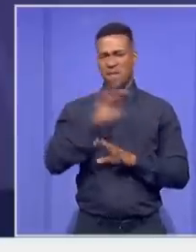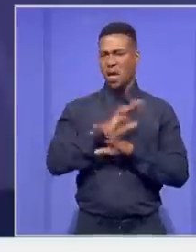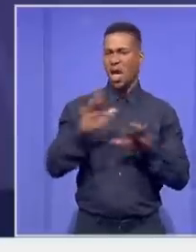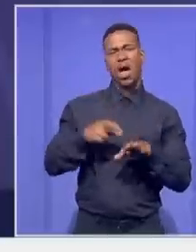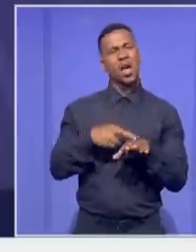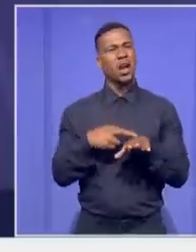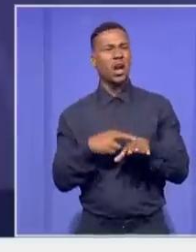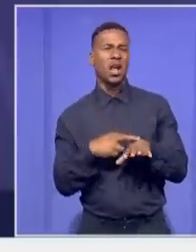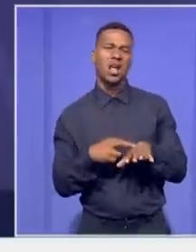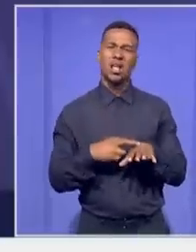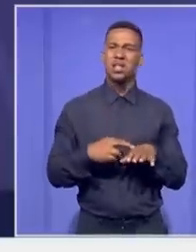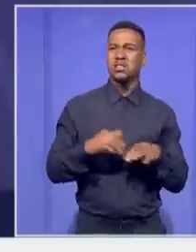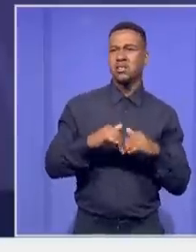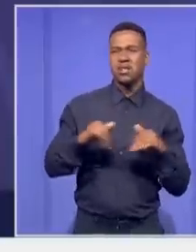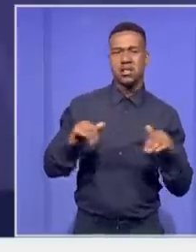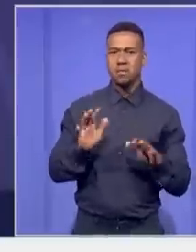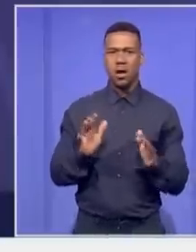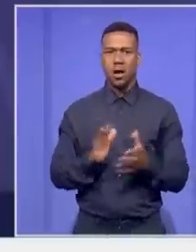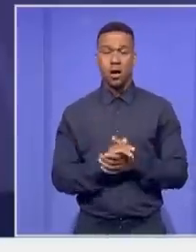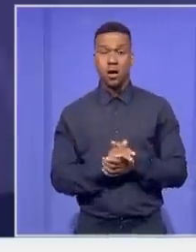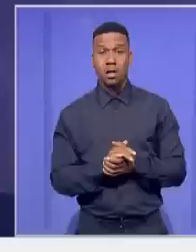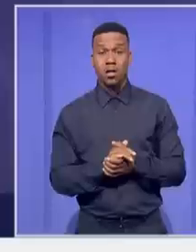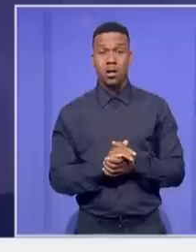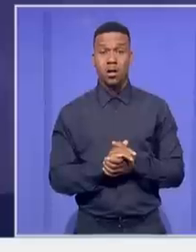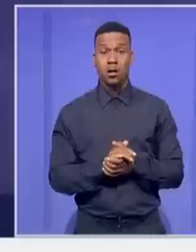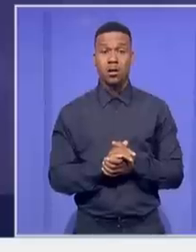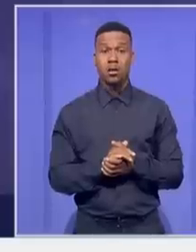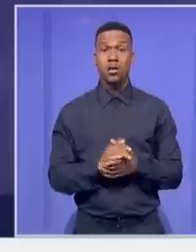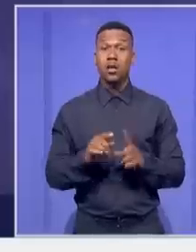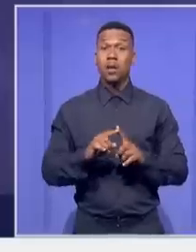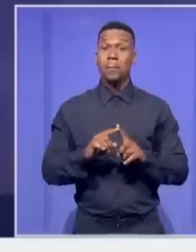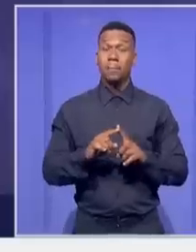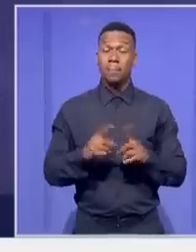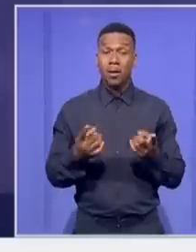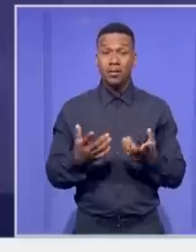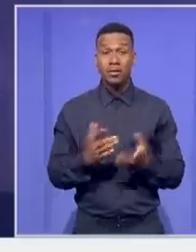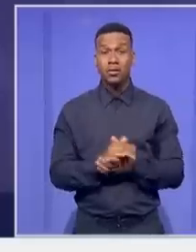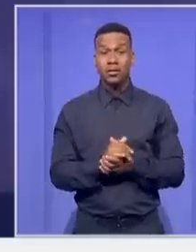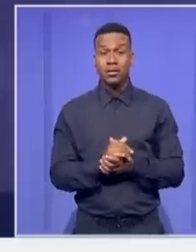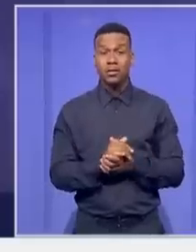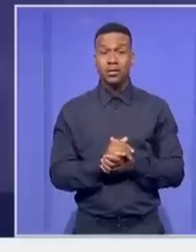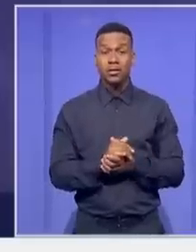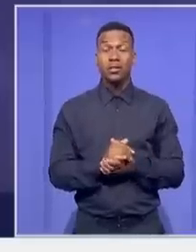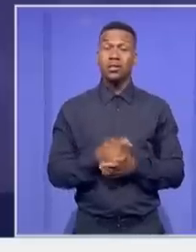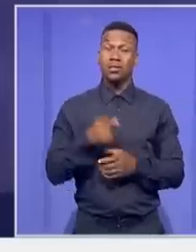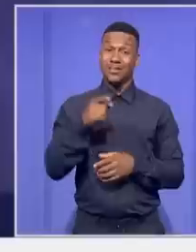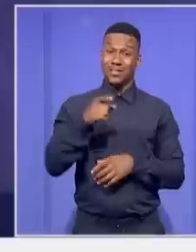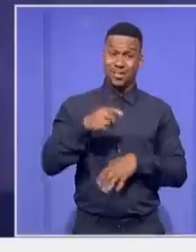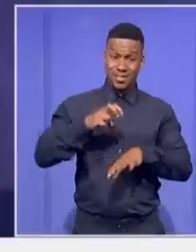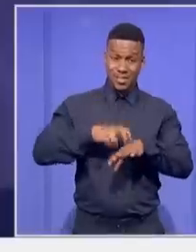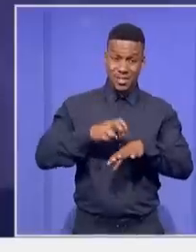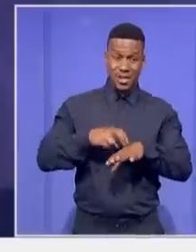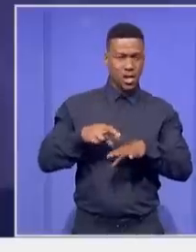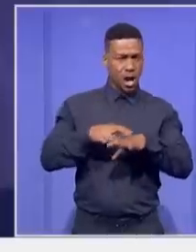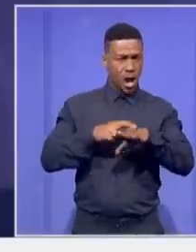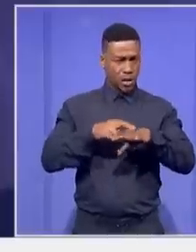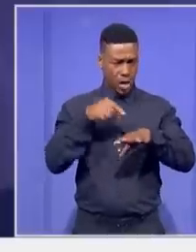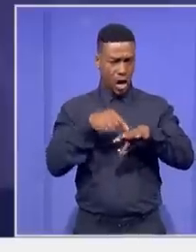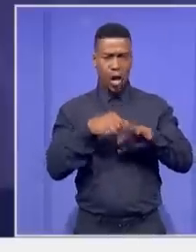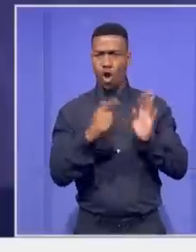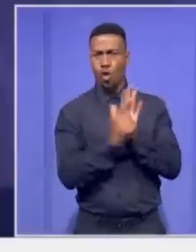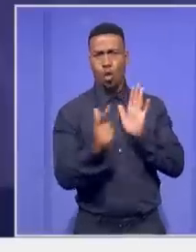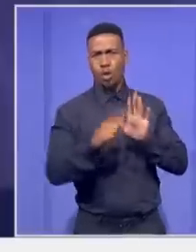actually have the guts to stand up to the growing populist trend of racializing laws and of racializing society